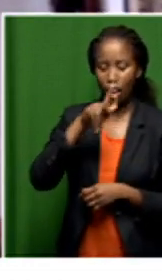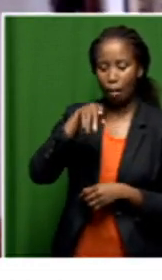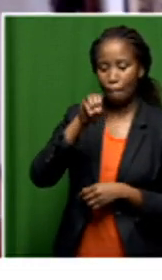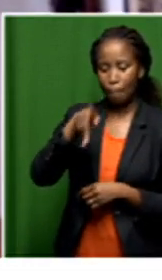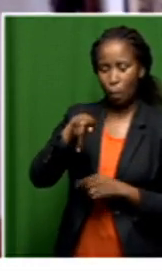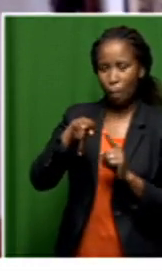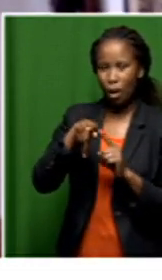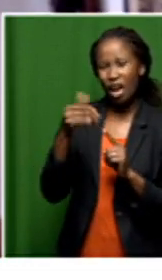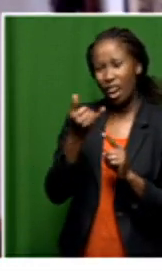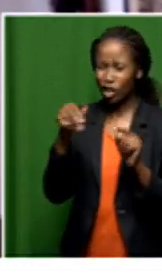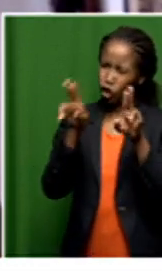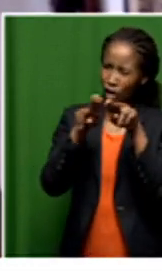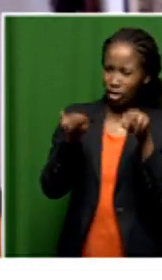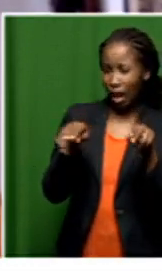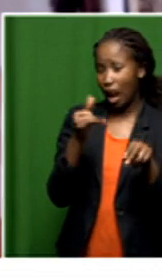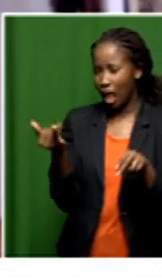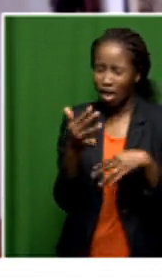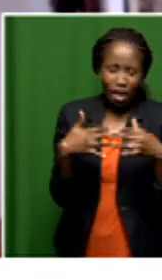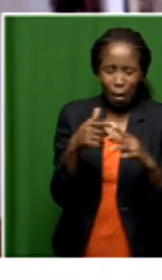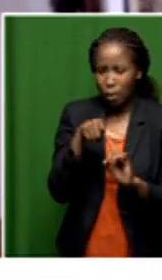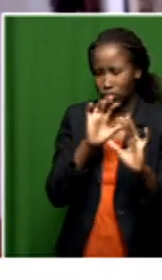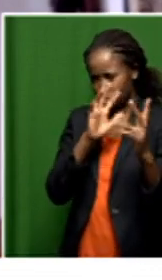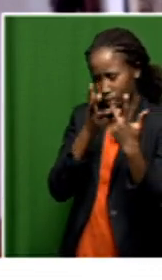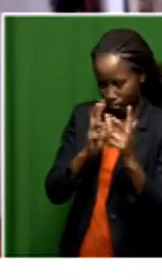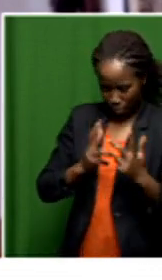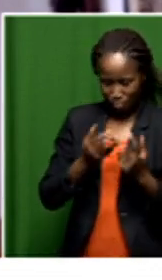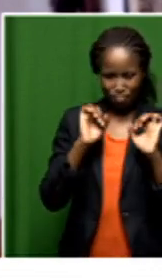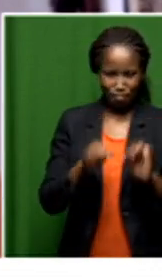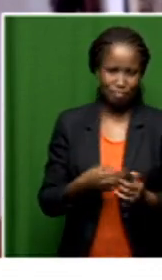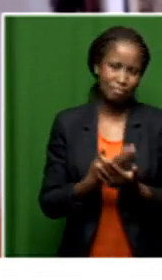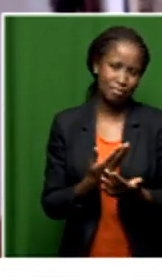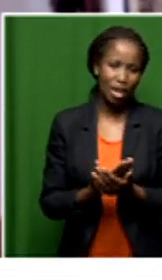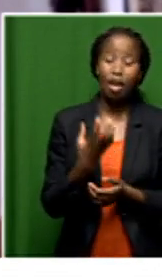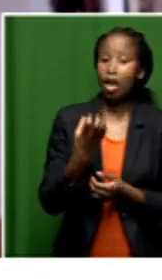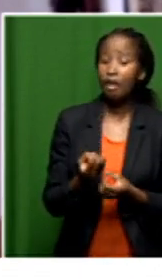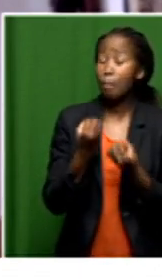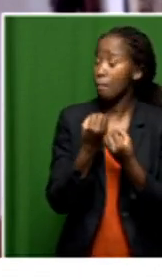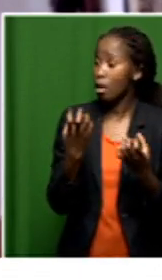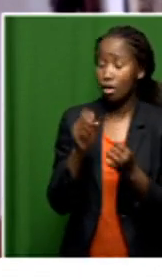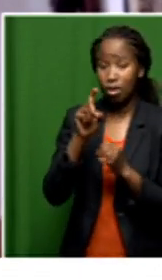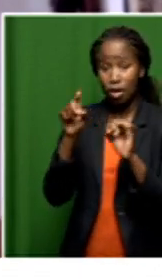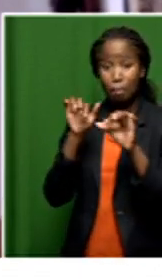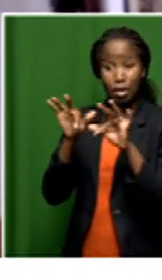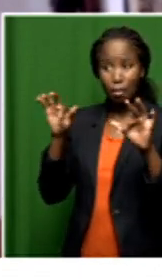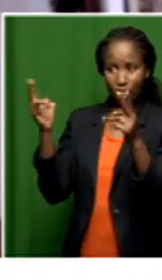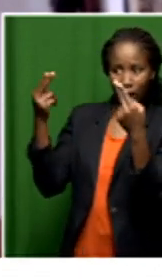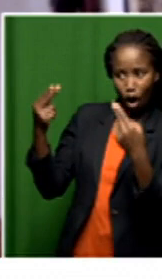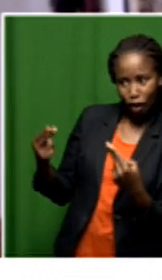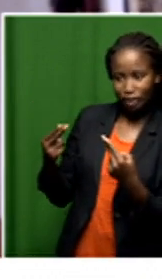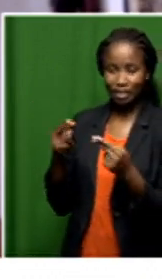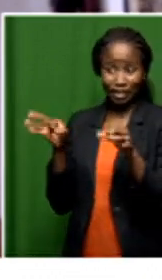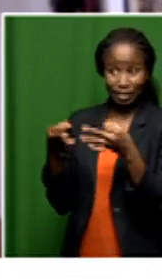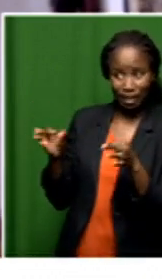very universal. It transcends time, and there's a lot of incredible artists that I am inspired by who are